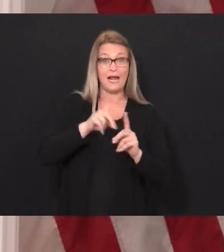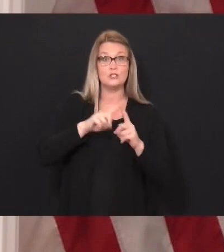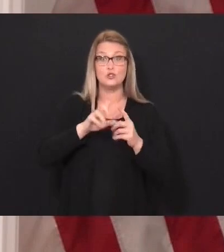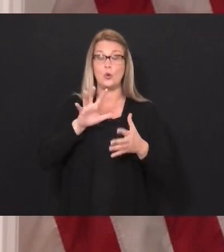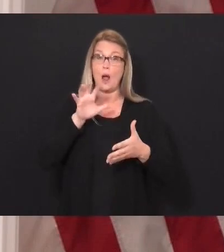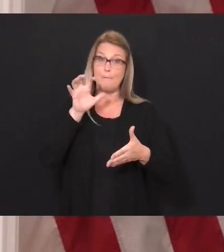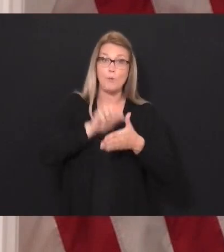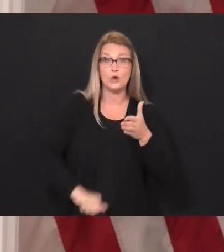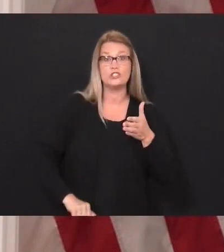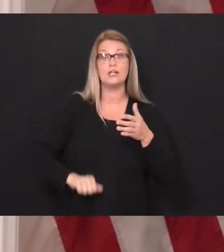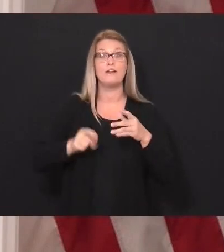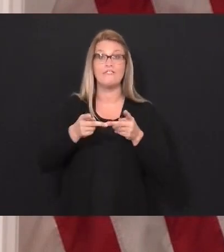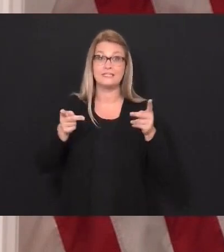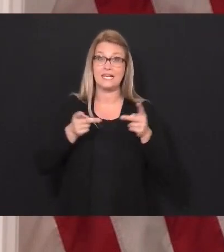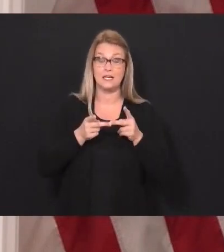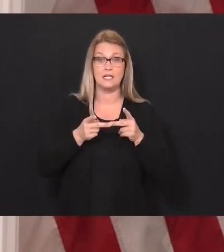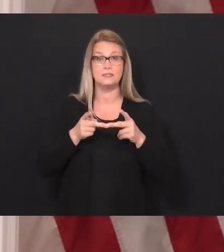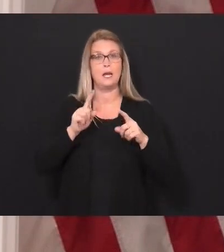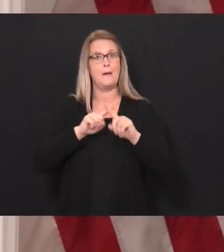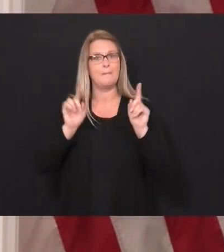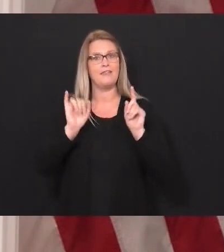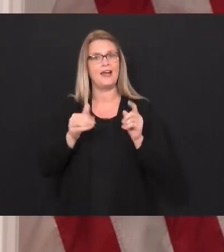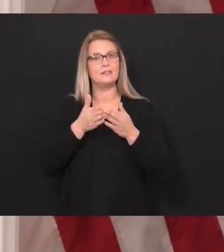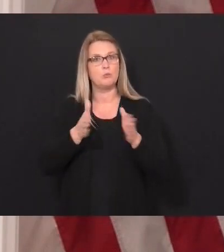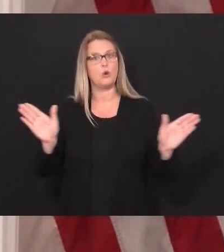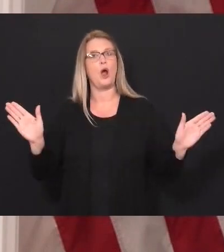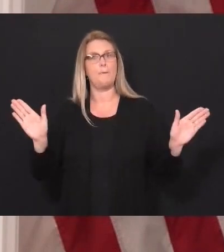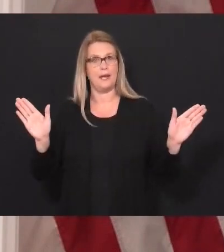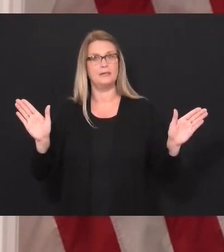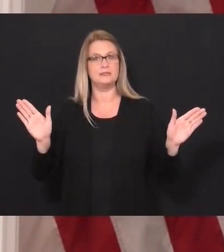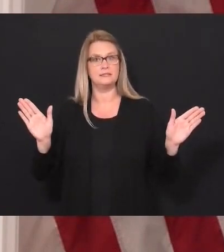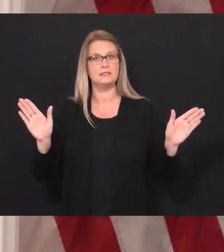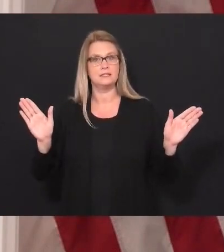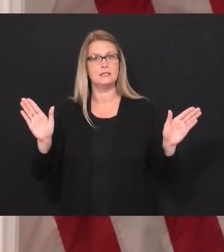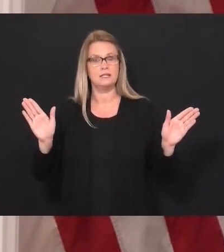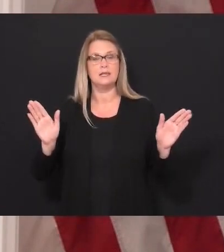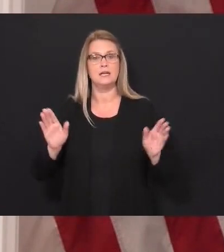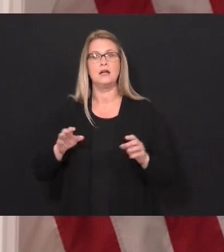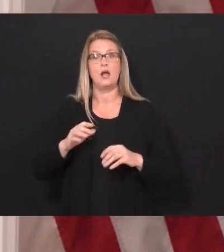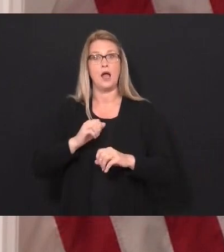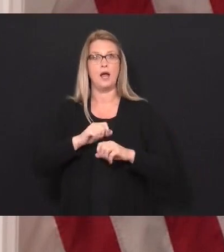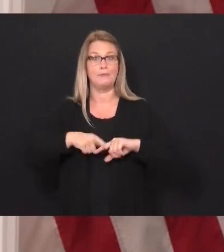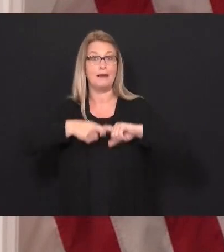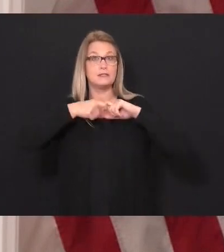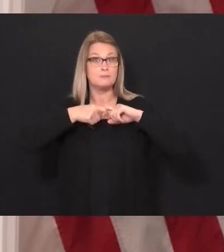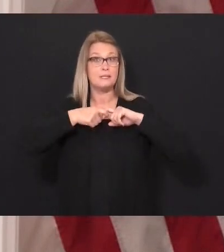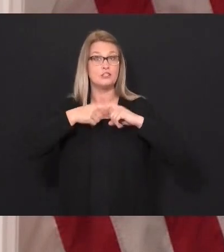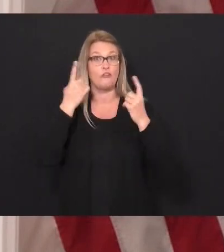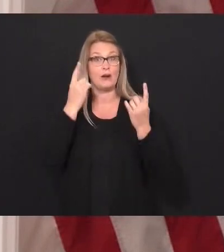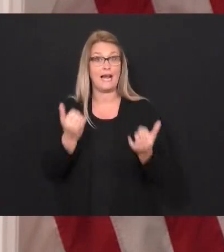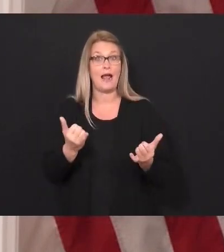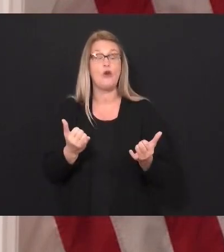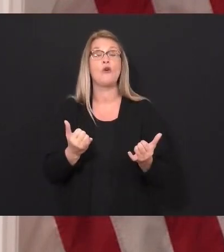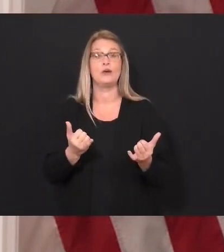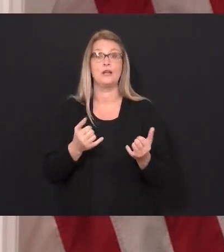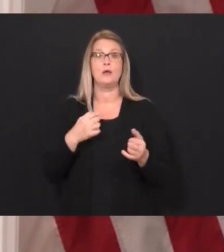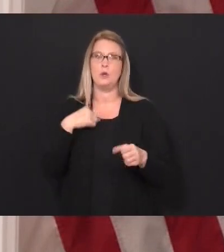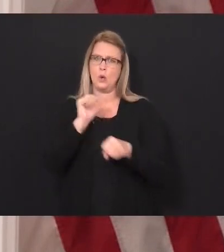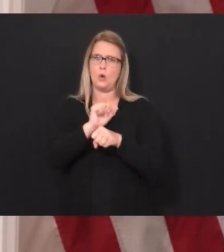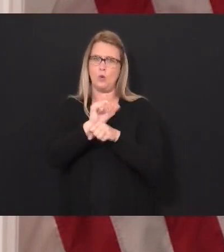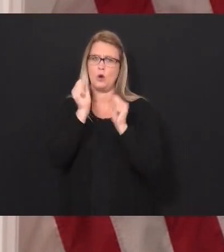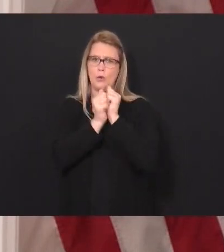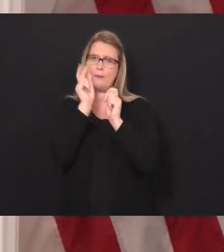well, but it's a broad-based prohibition, and obviously we're going to continue to work with people to make sure that the